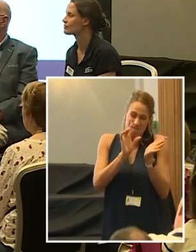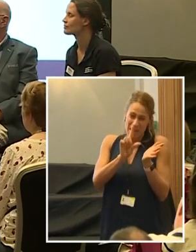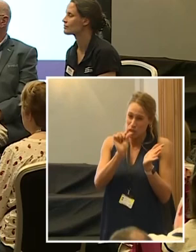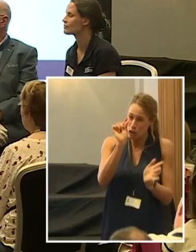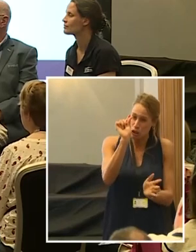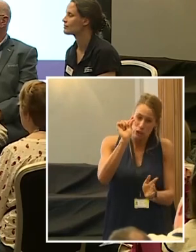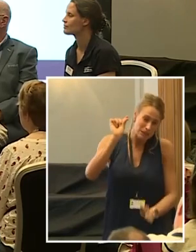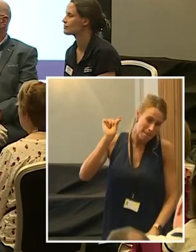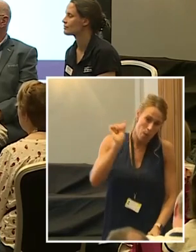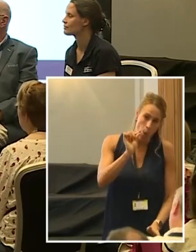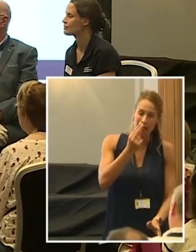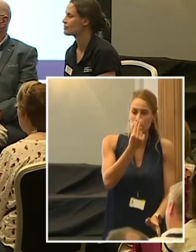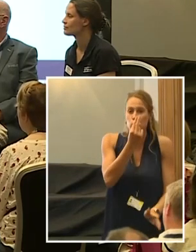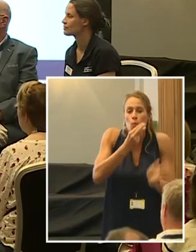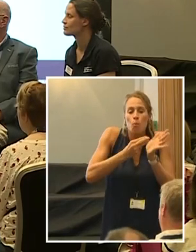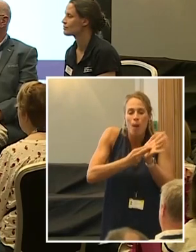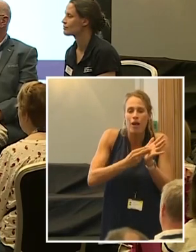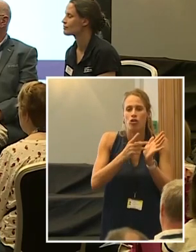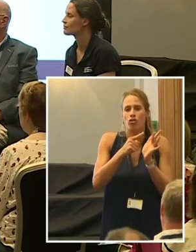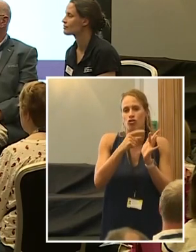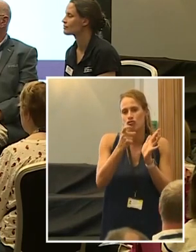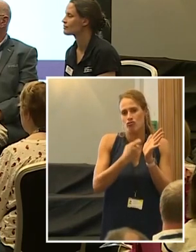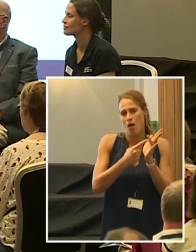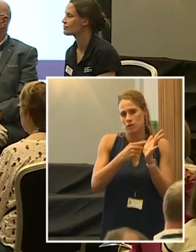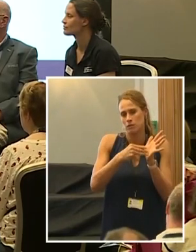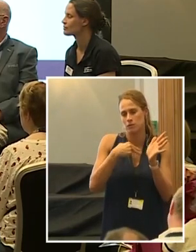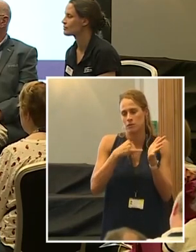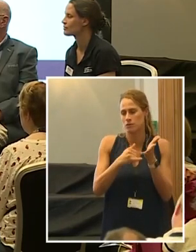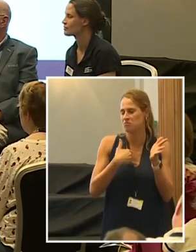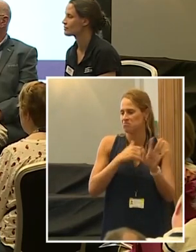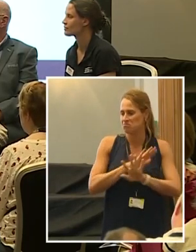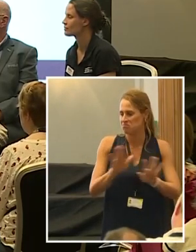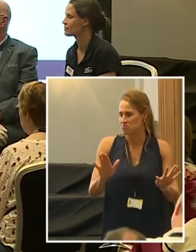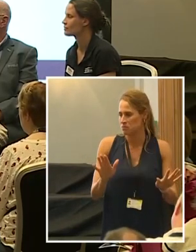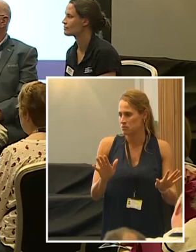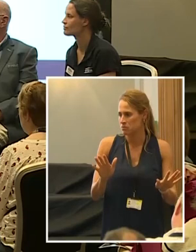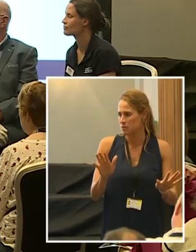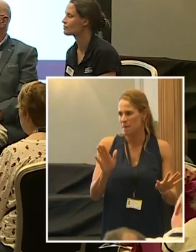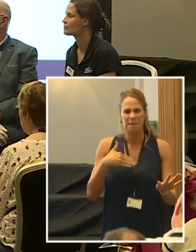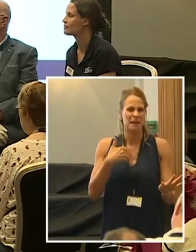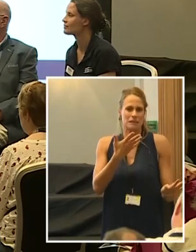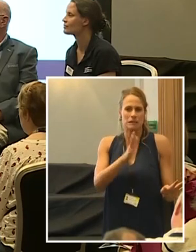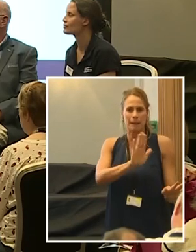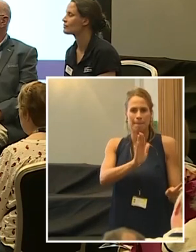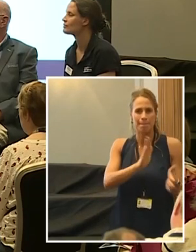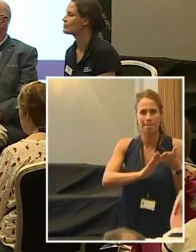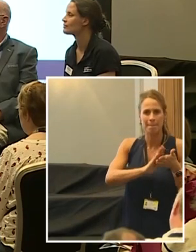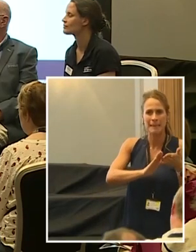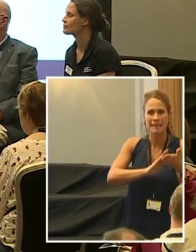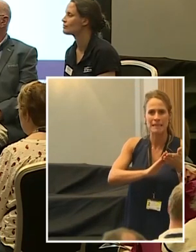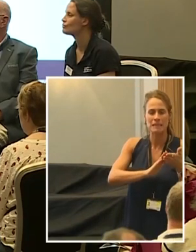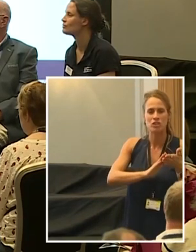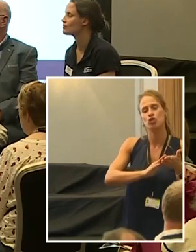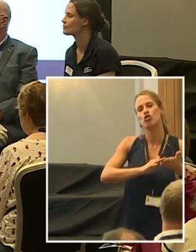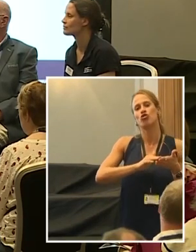2 microns. And so that's kind of where we are with that. But it's not at a state where you're going to, for example, see it in your routine clinic when